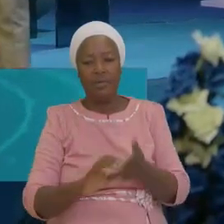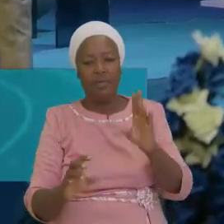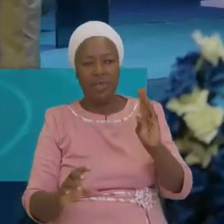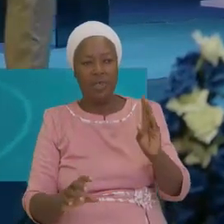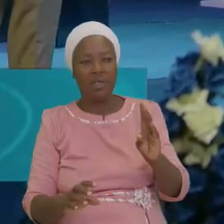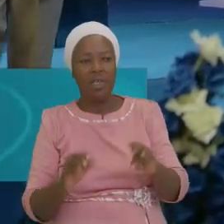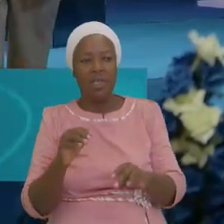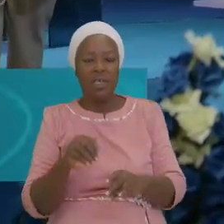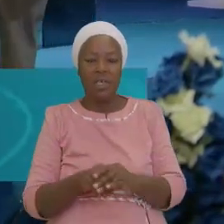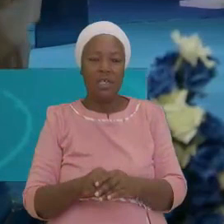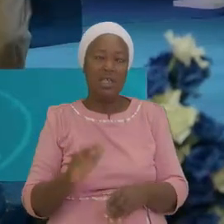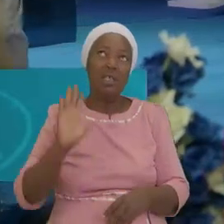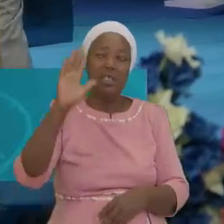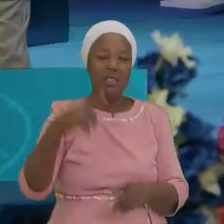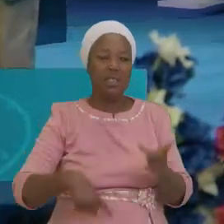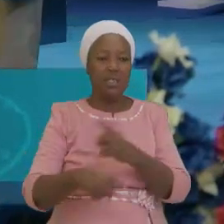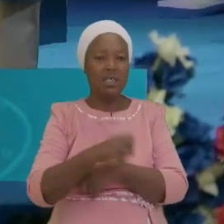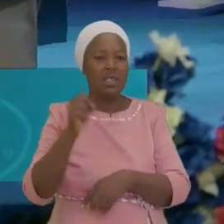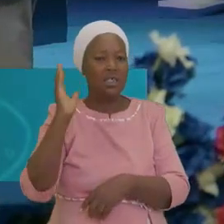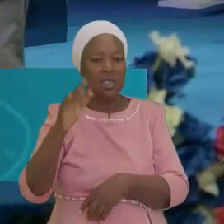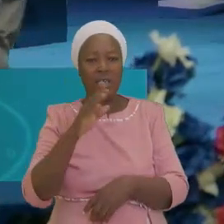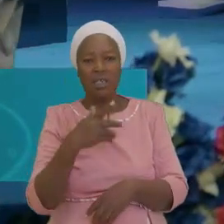days shall the righteous flourish.